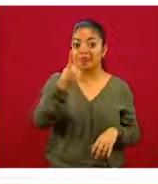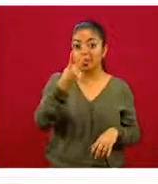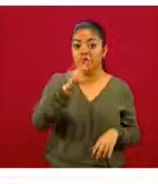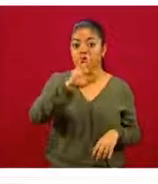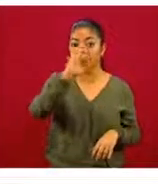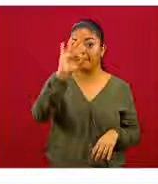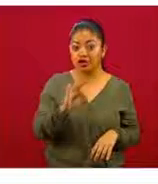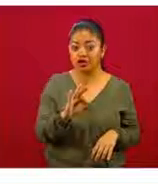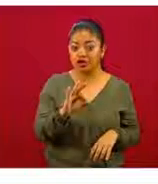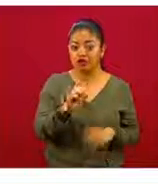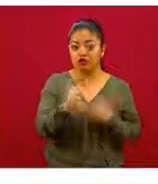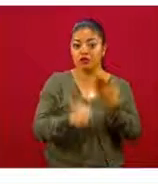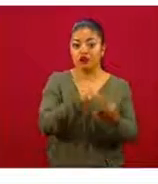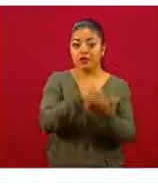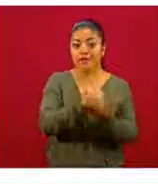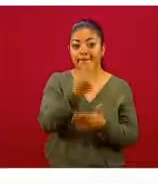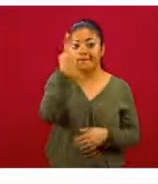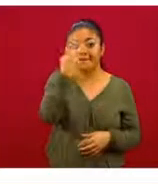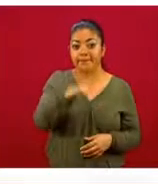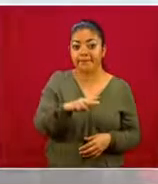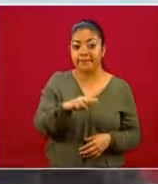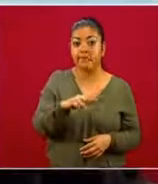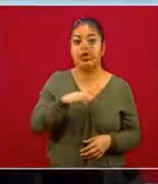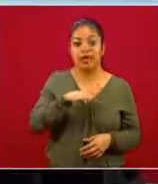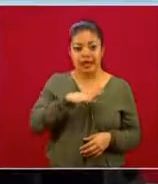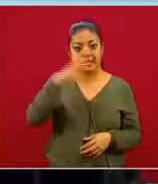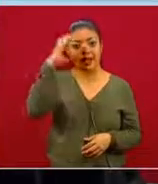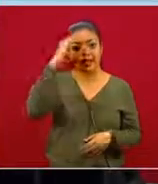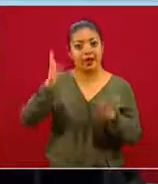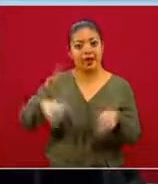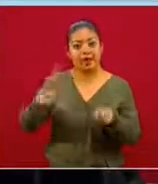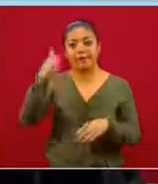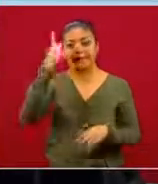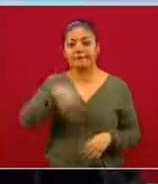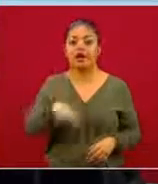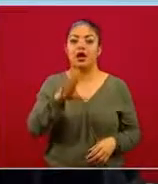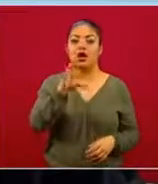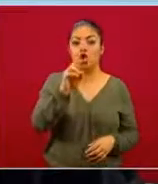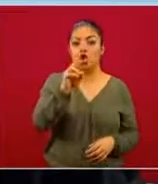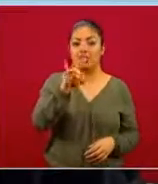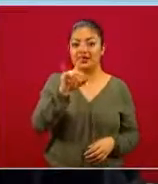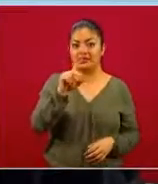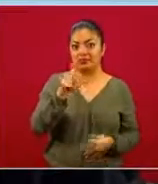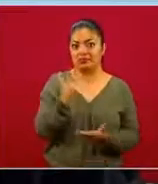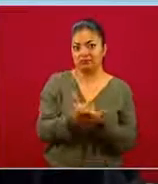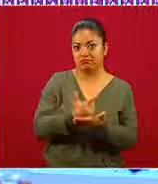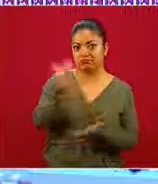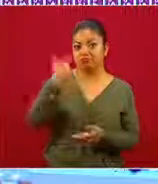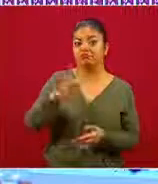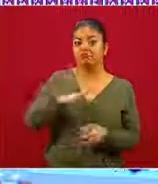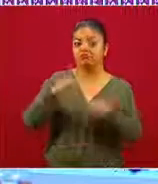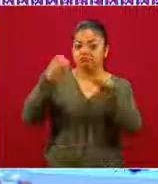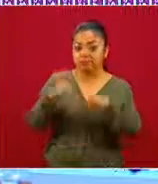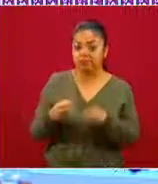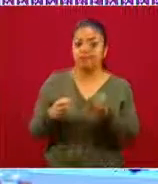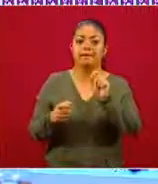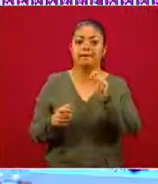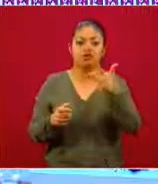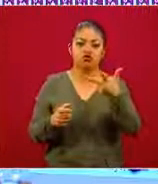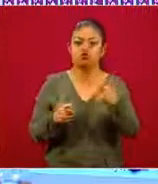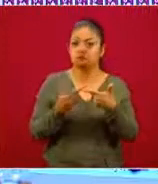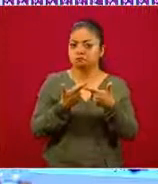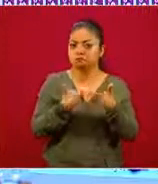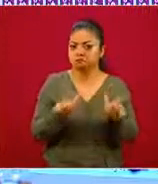of the bar graph with our eyes, and we see that 72% of COVID beds for severe acute respiratory